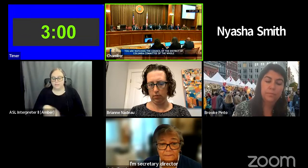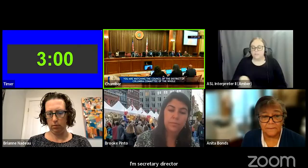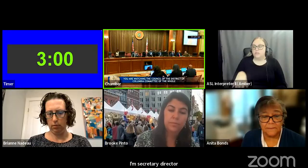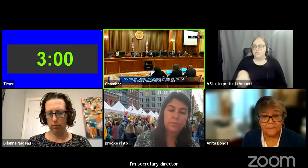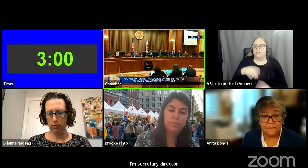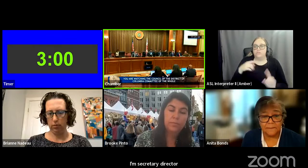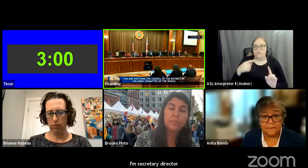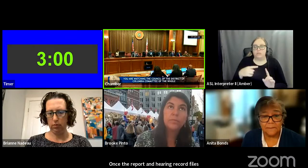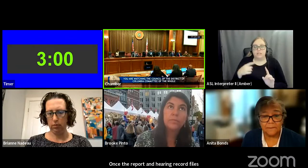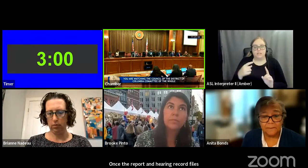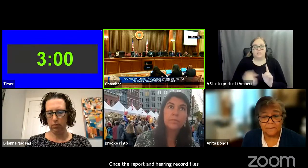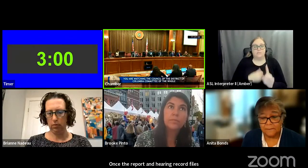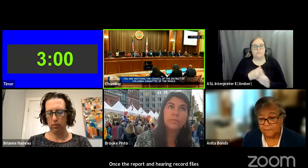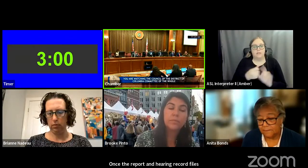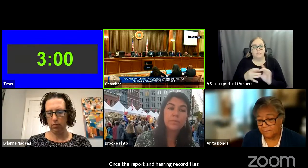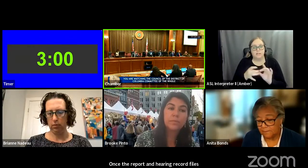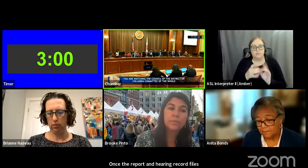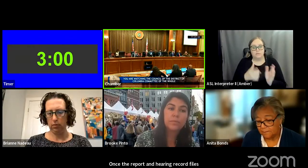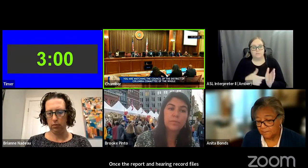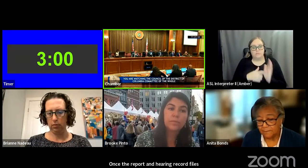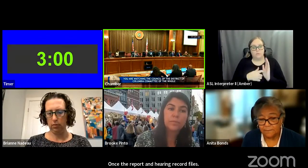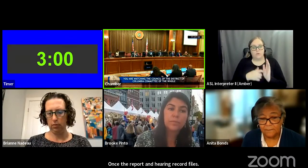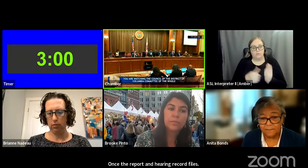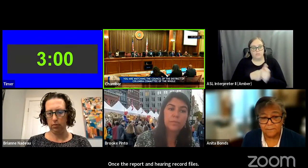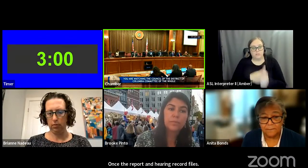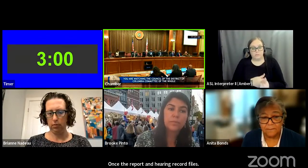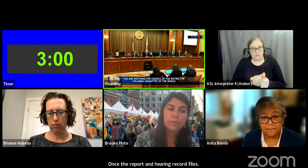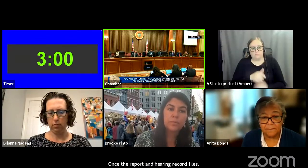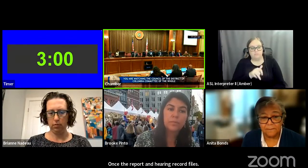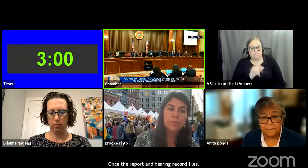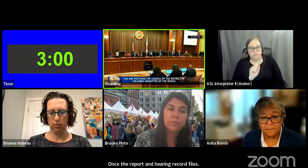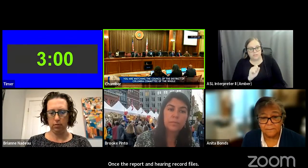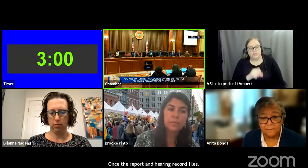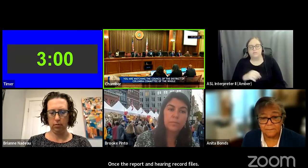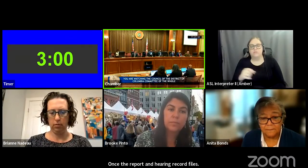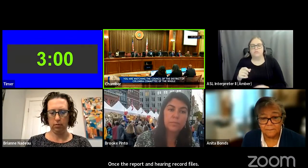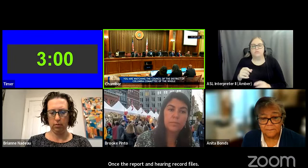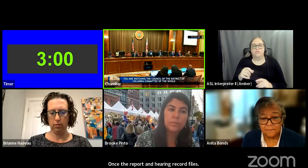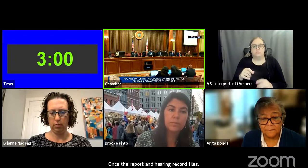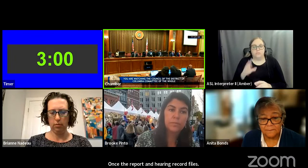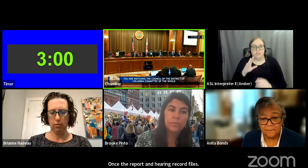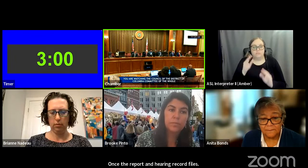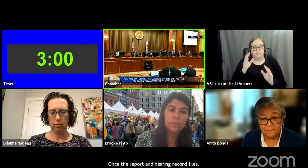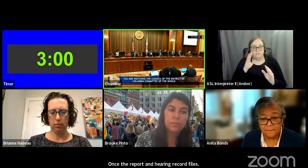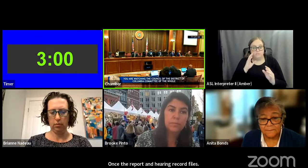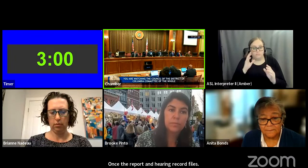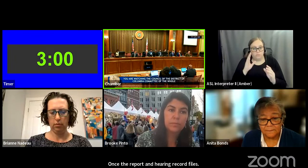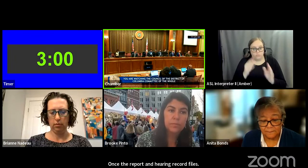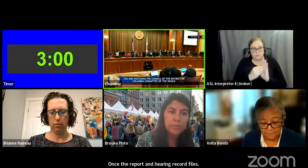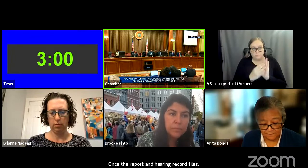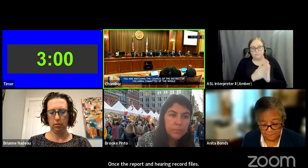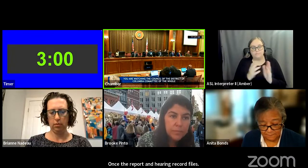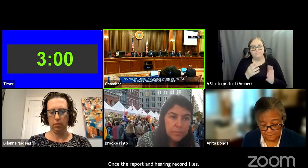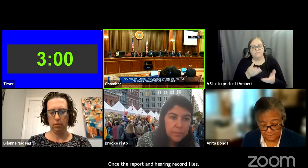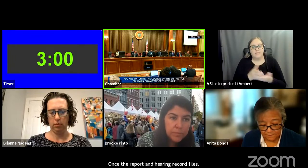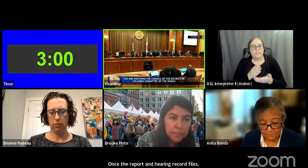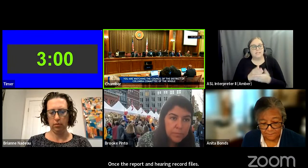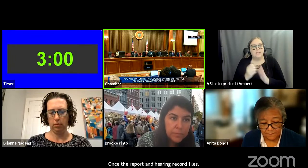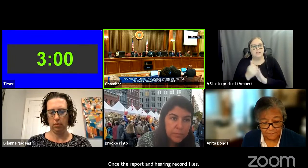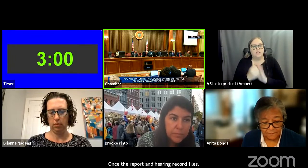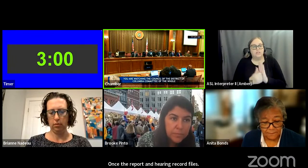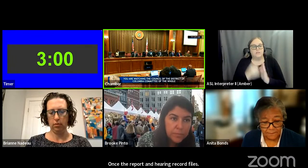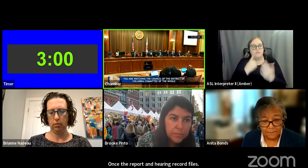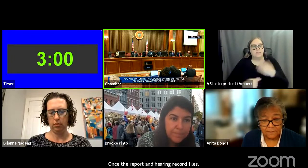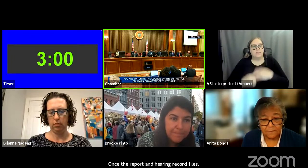fiscal impact statement comply with council requirements? Yes, it does. Without objection, this measure will be placed on the consent agenda for today's additional legislative